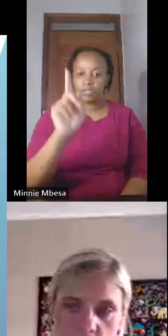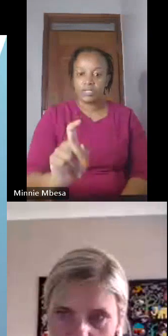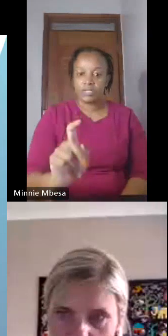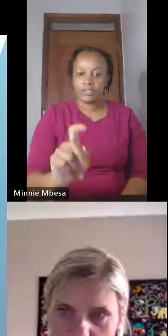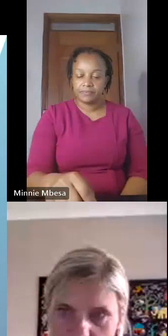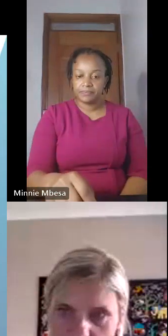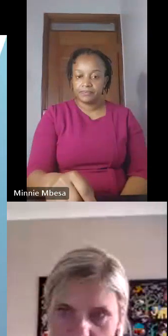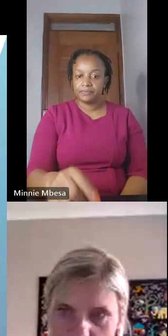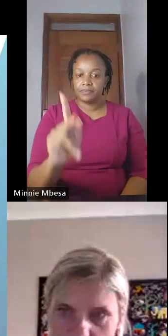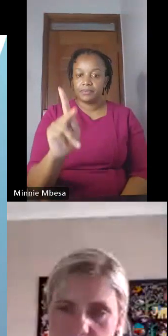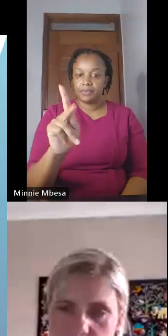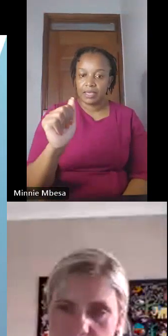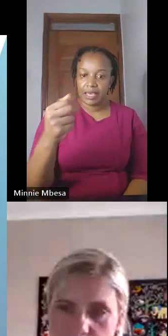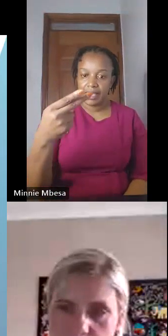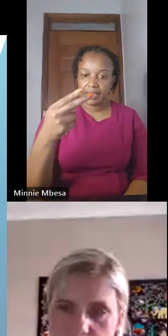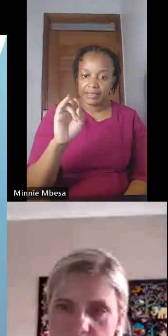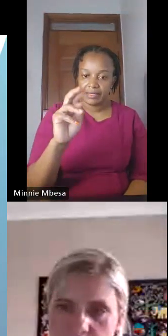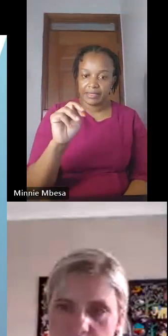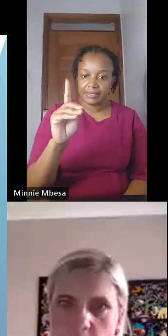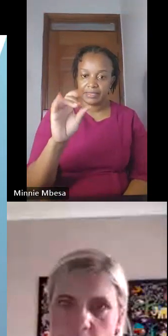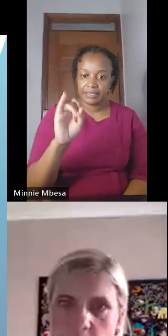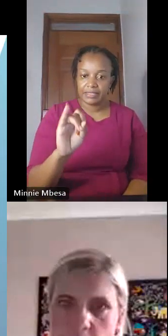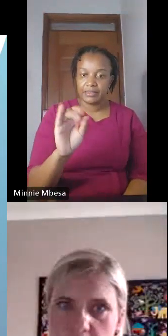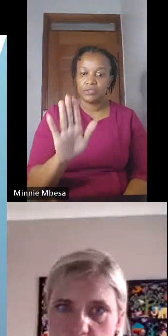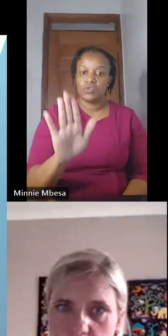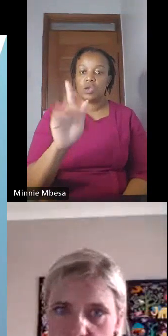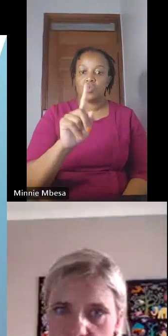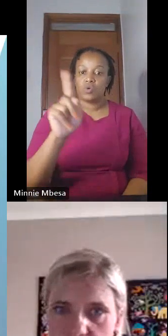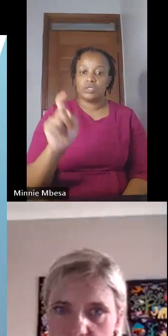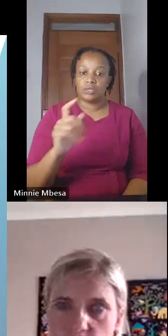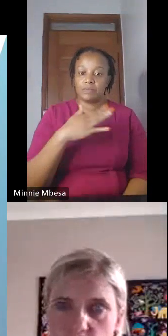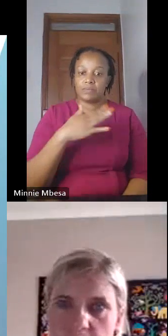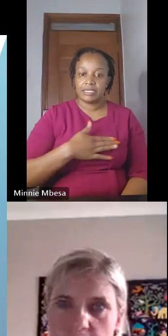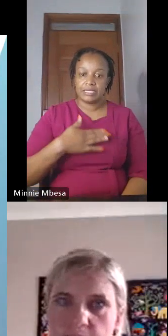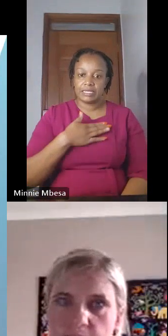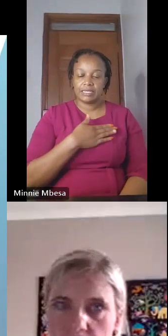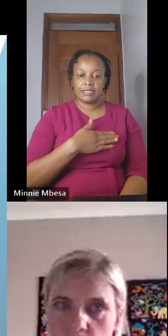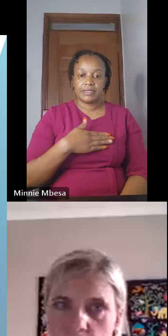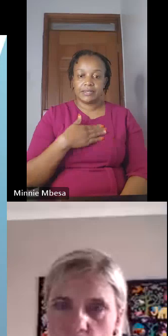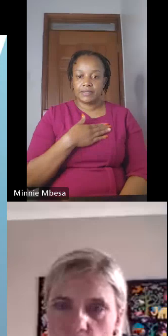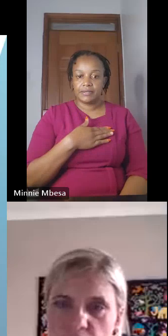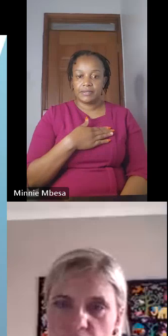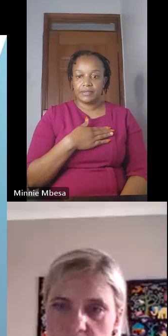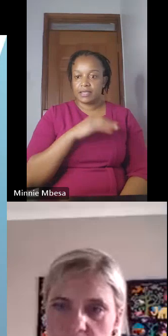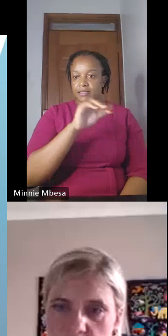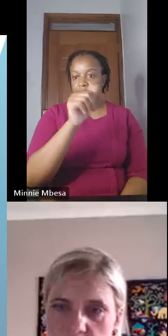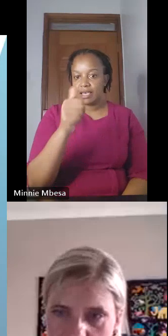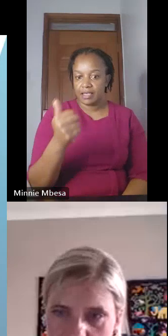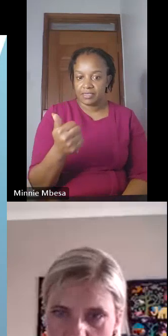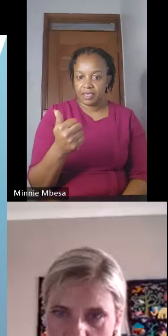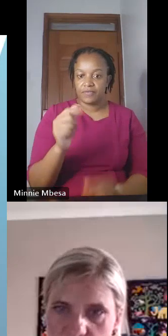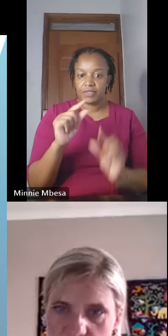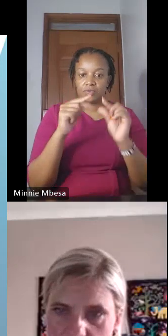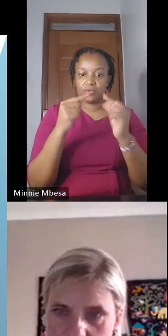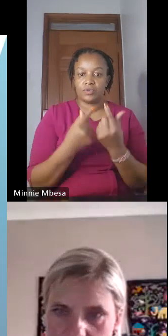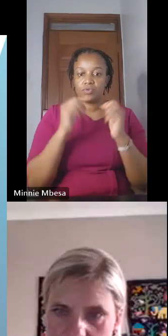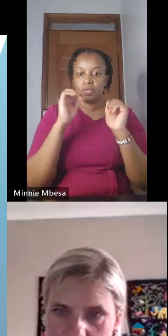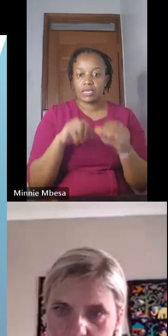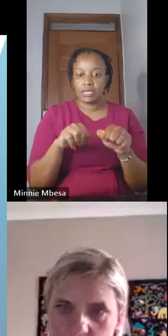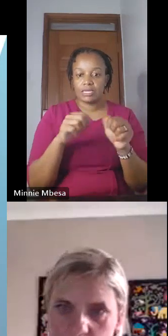take your question, please? And for those, the rest of the group, may you type your question in the chat